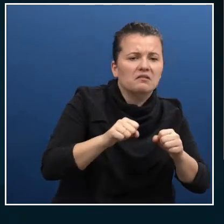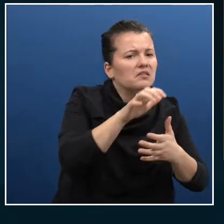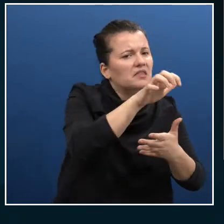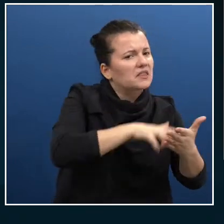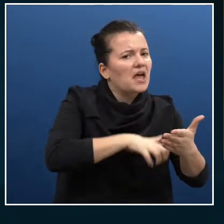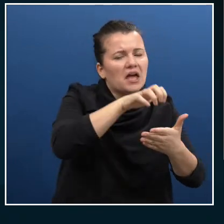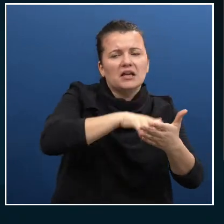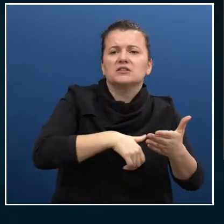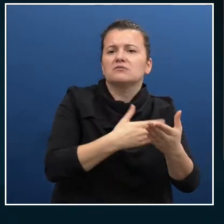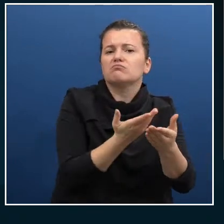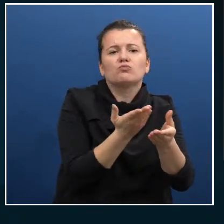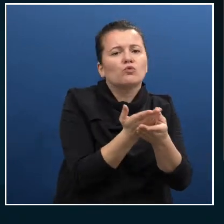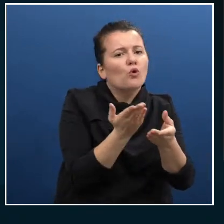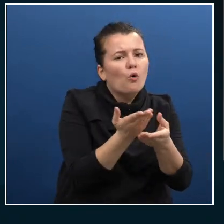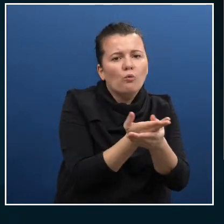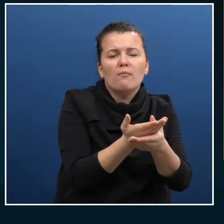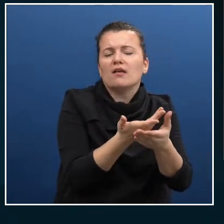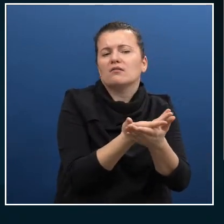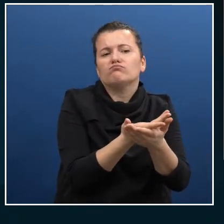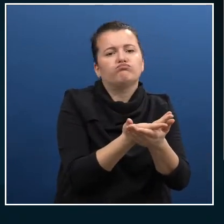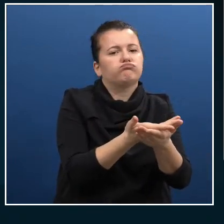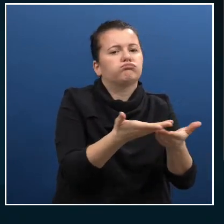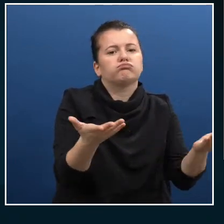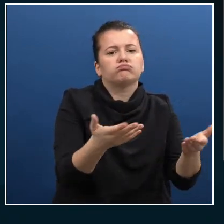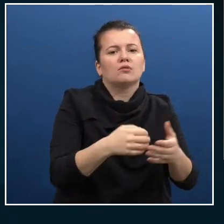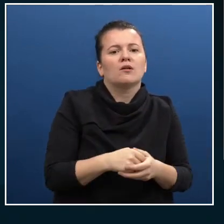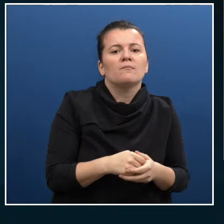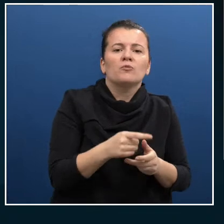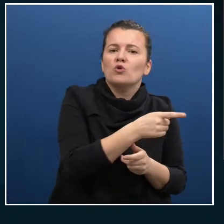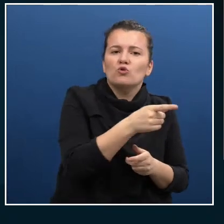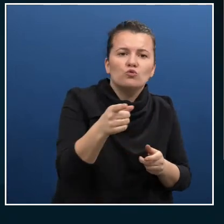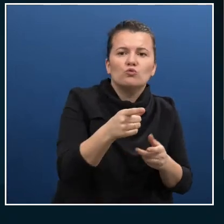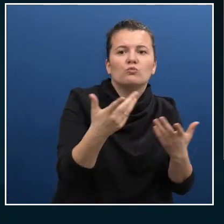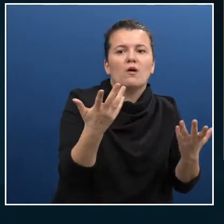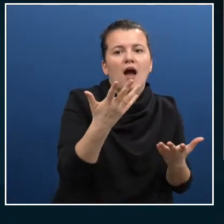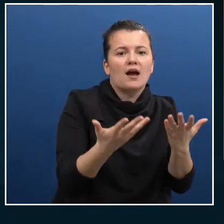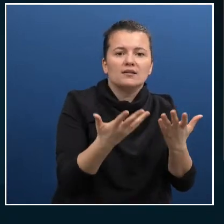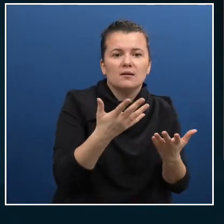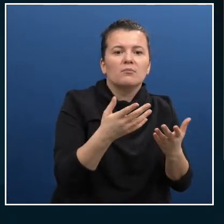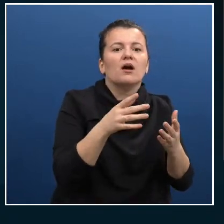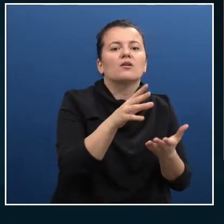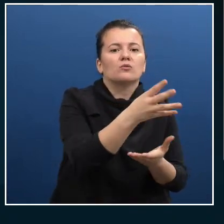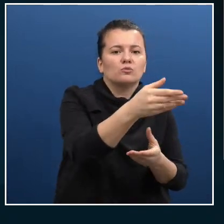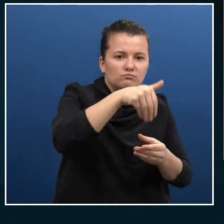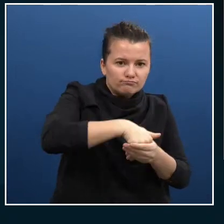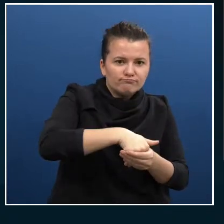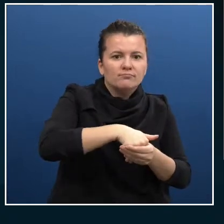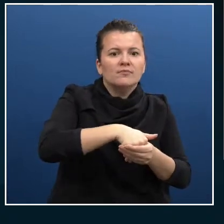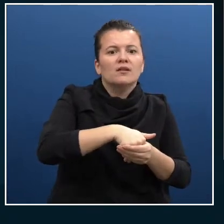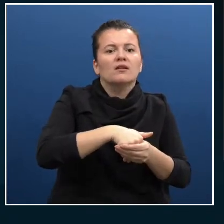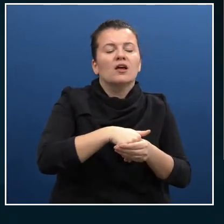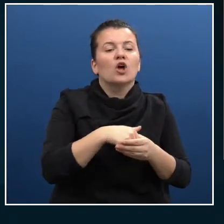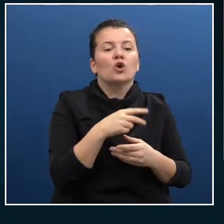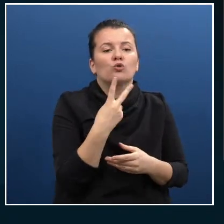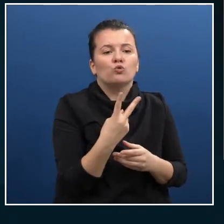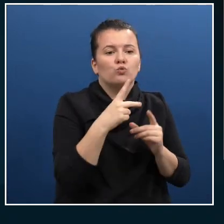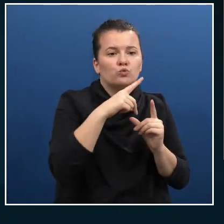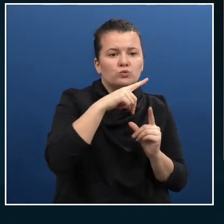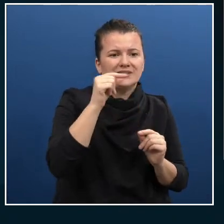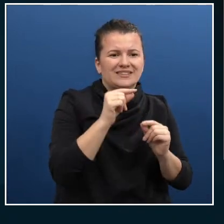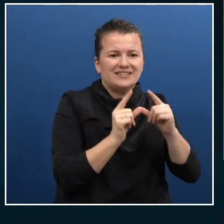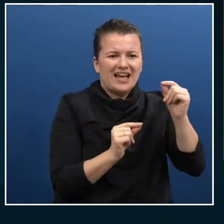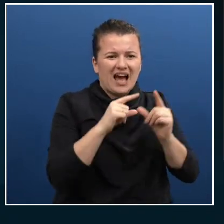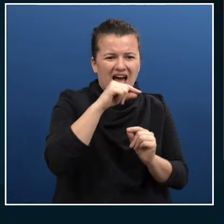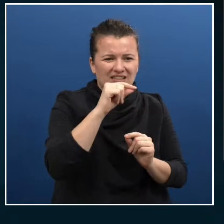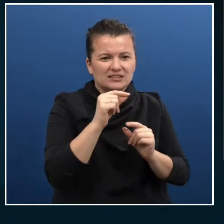document, and you do, for example, 2 stars, and then your word, and again 2 stars, and then you get it bold,